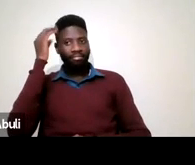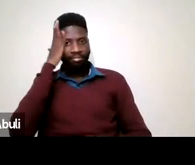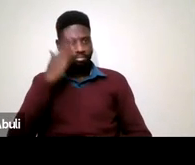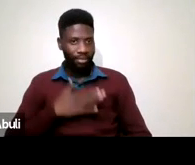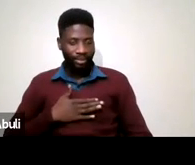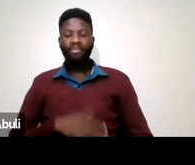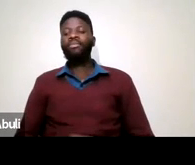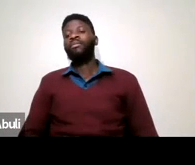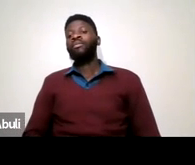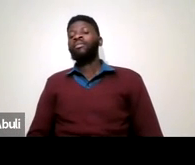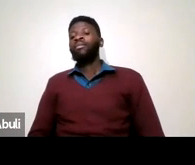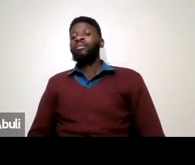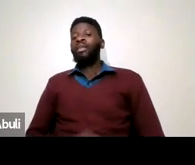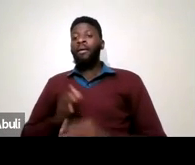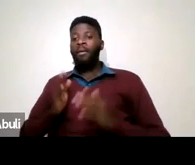personal goals?